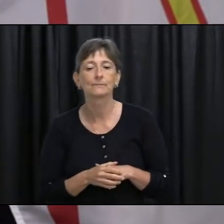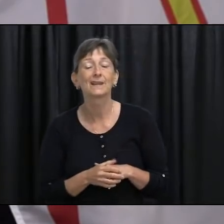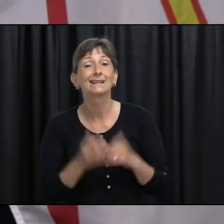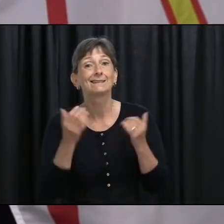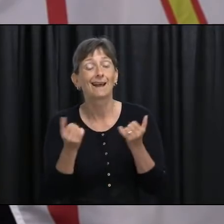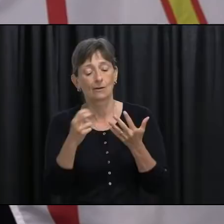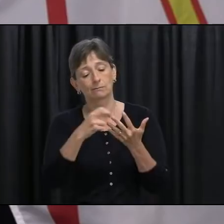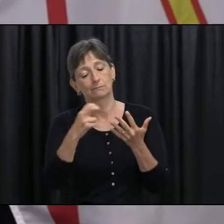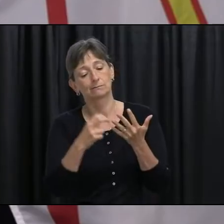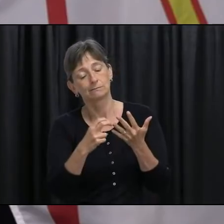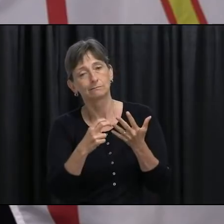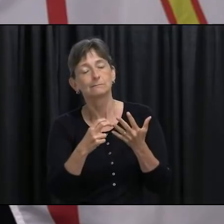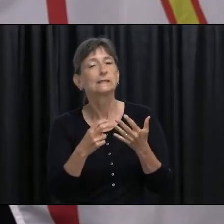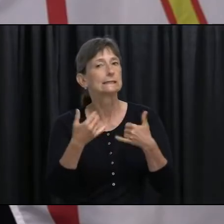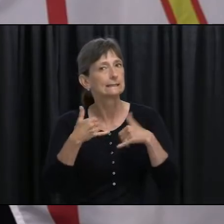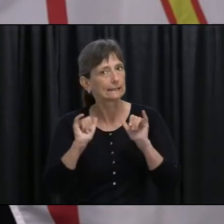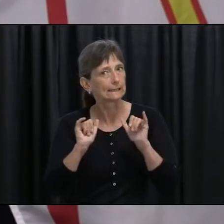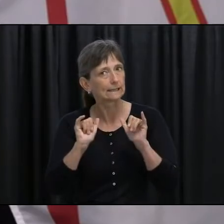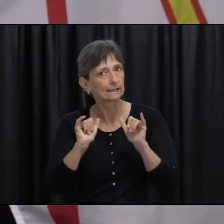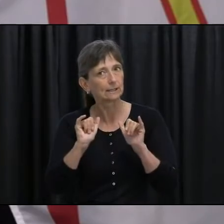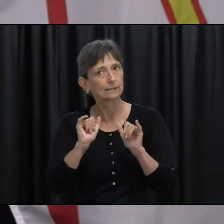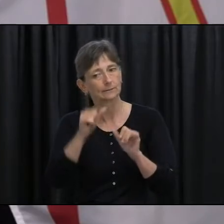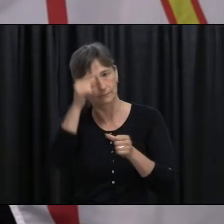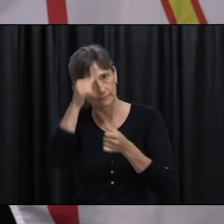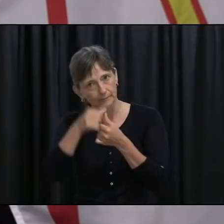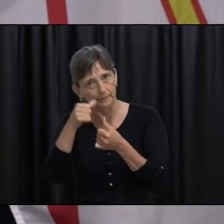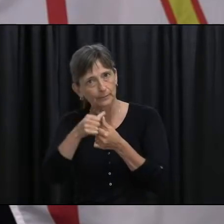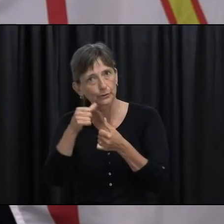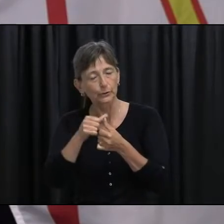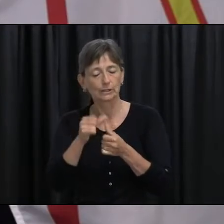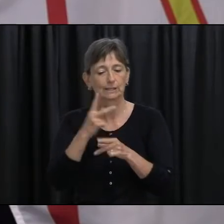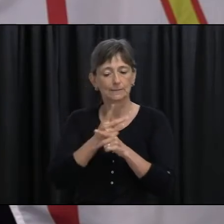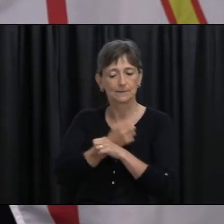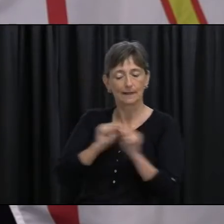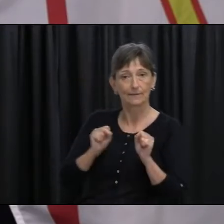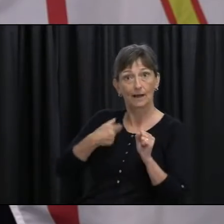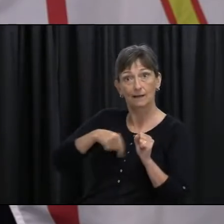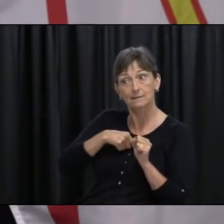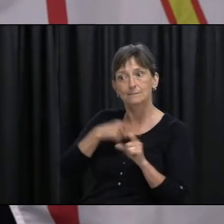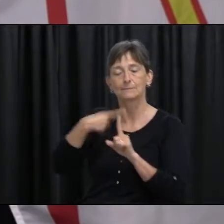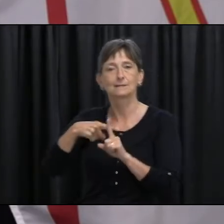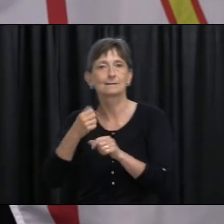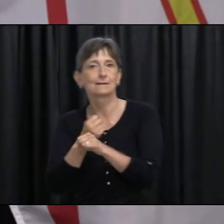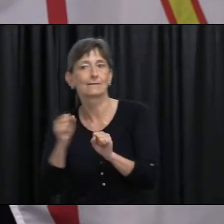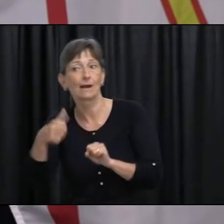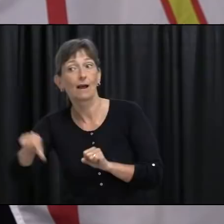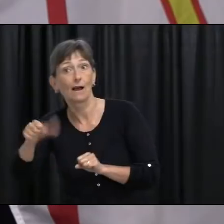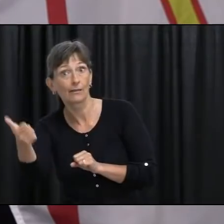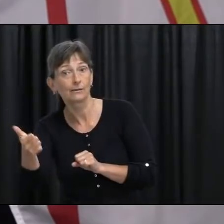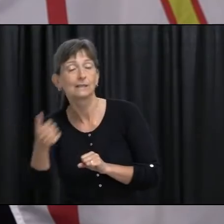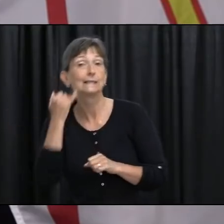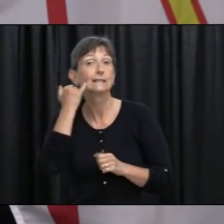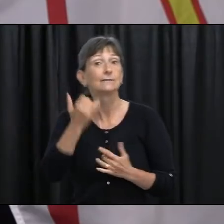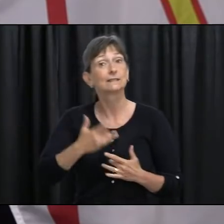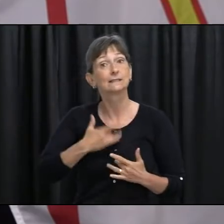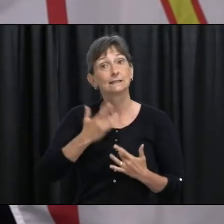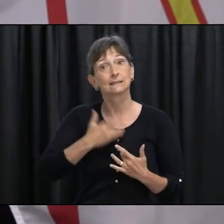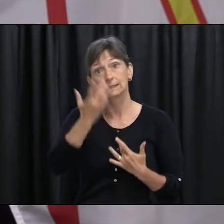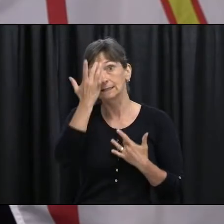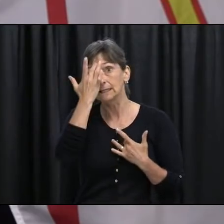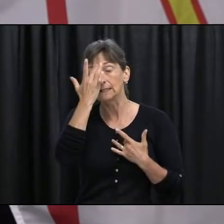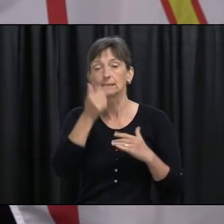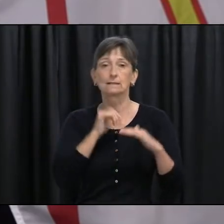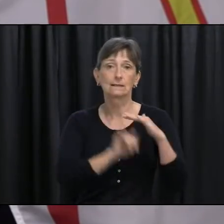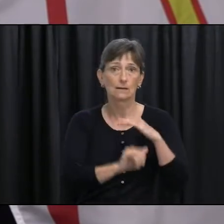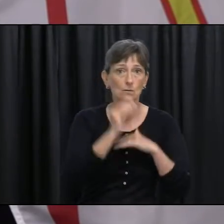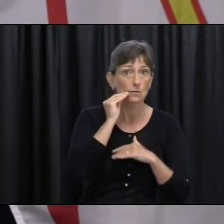Level 2, we must remain vigilant for our own safety and for the safety of others. This means staying at home when feeling unwell, covering coughs